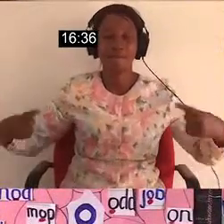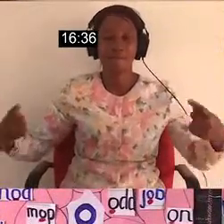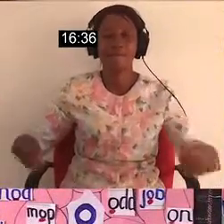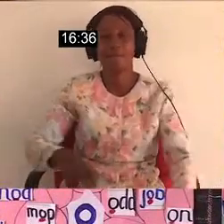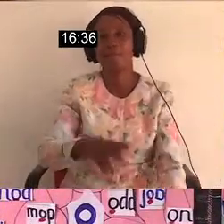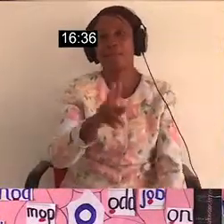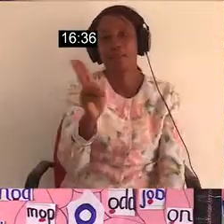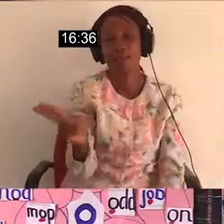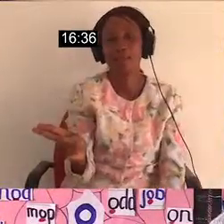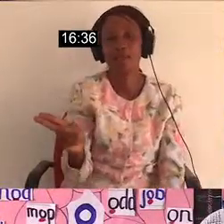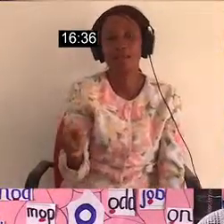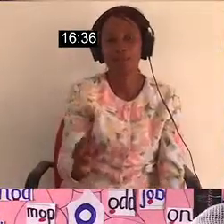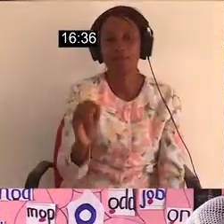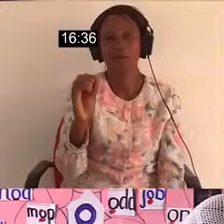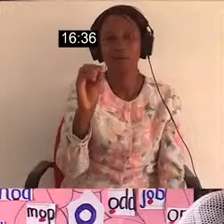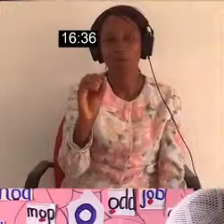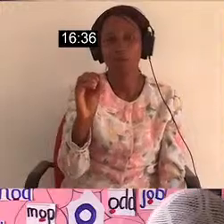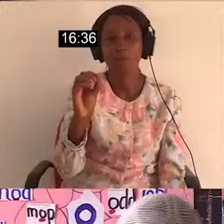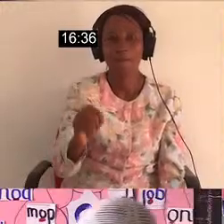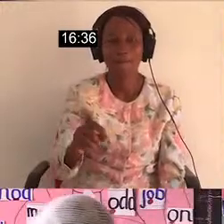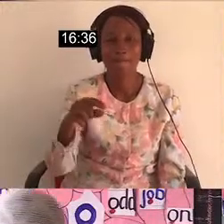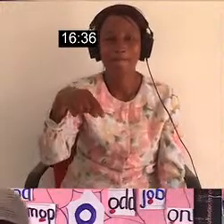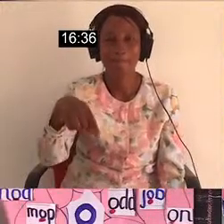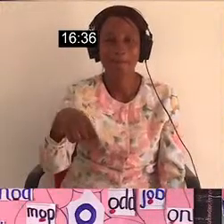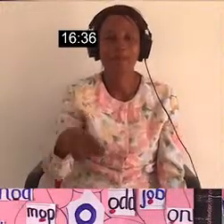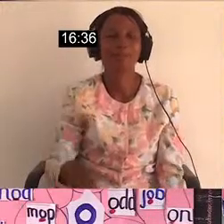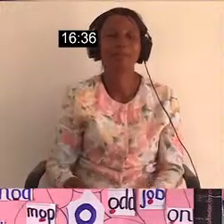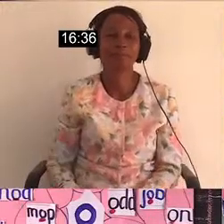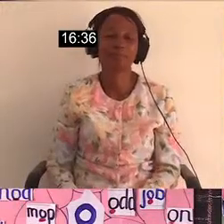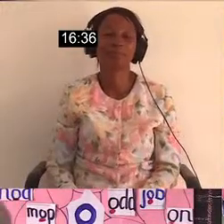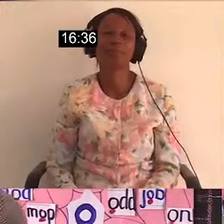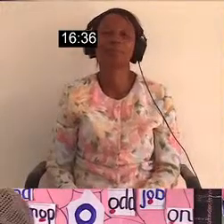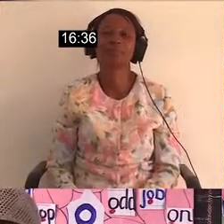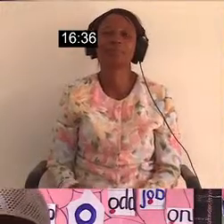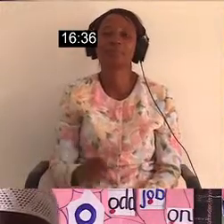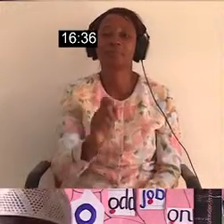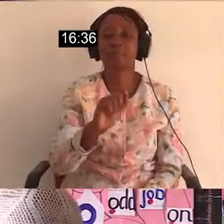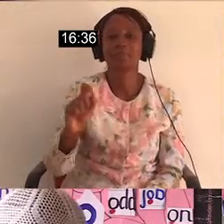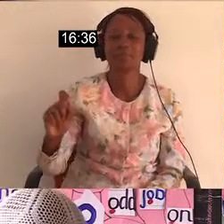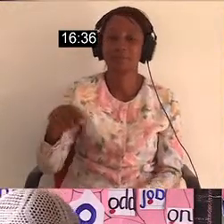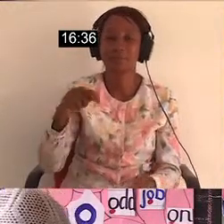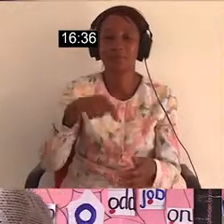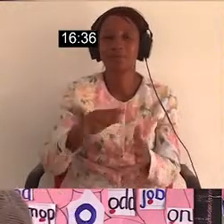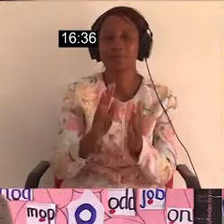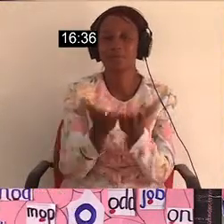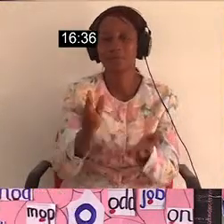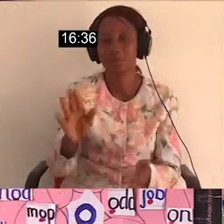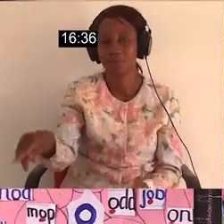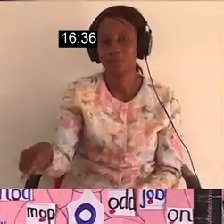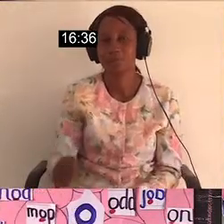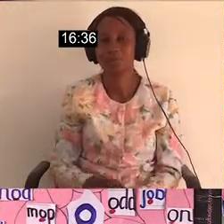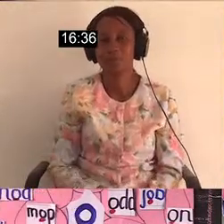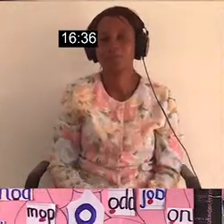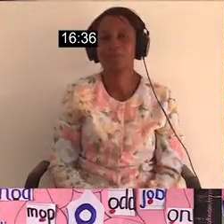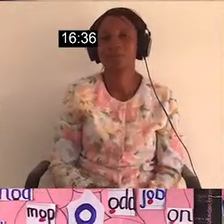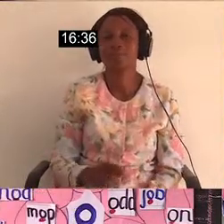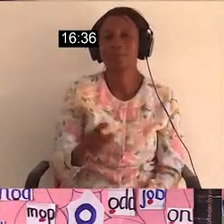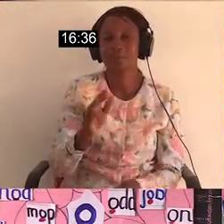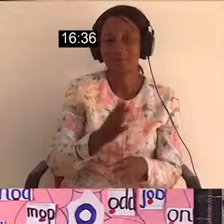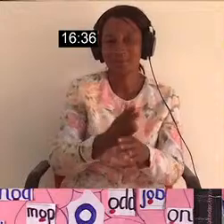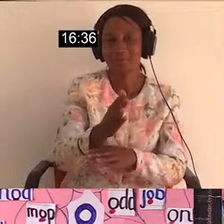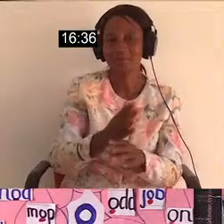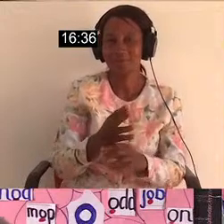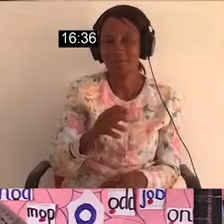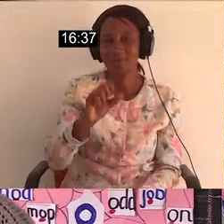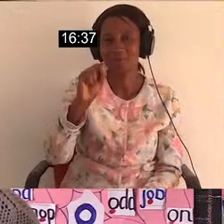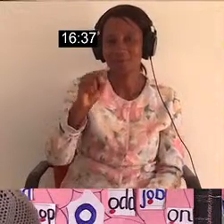Hop. Again, I will